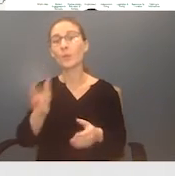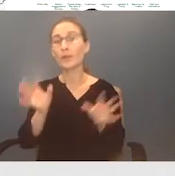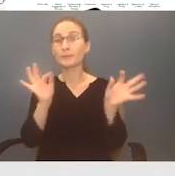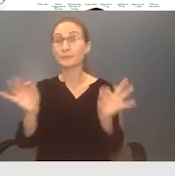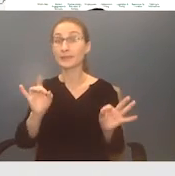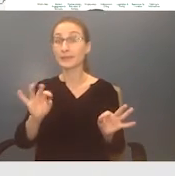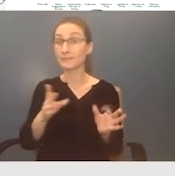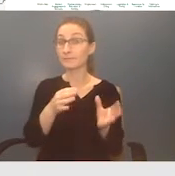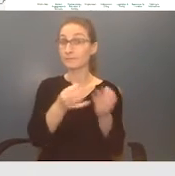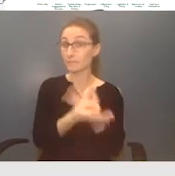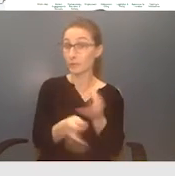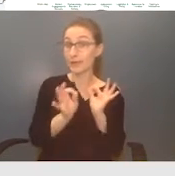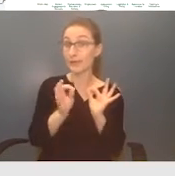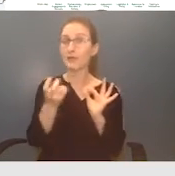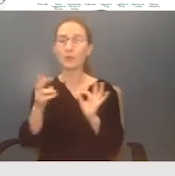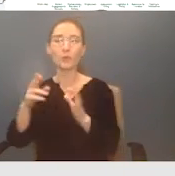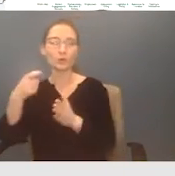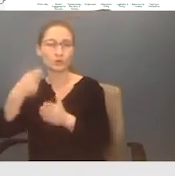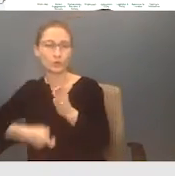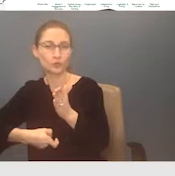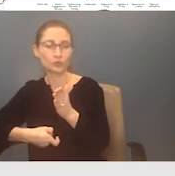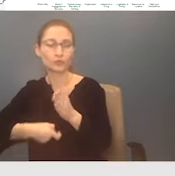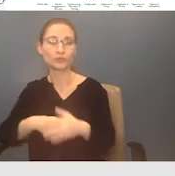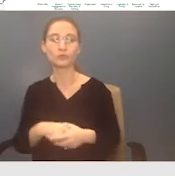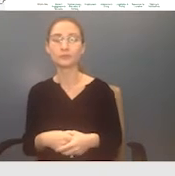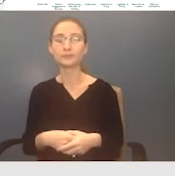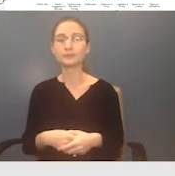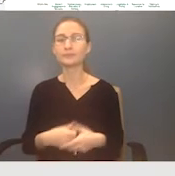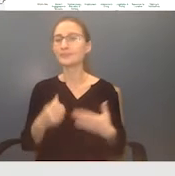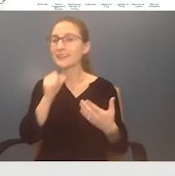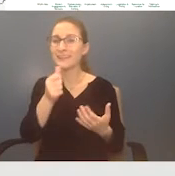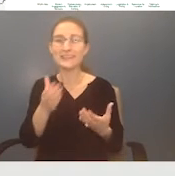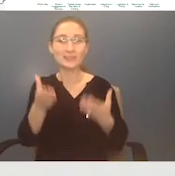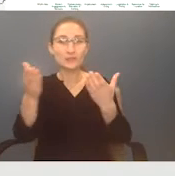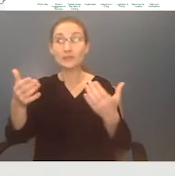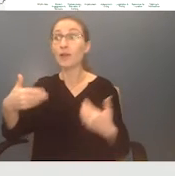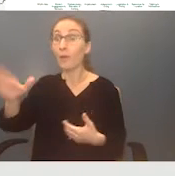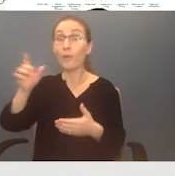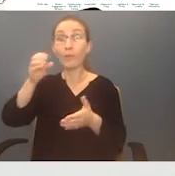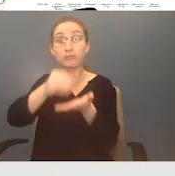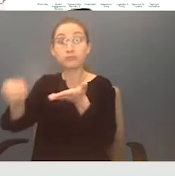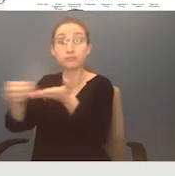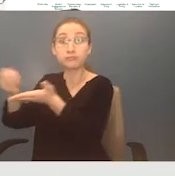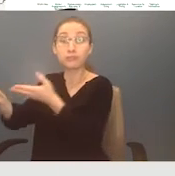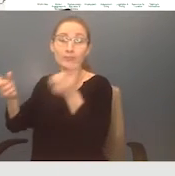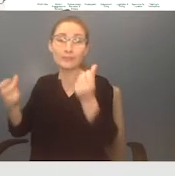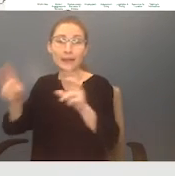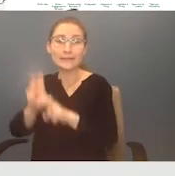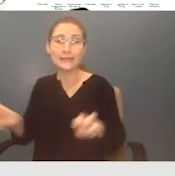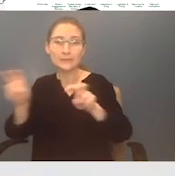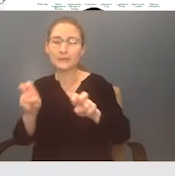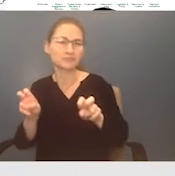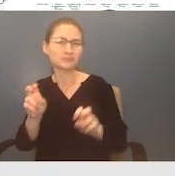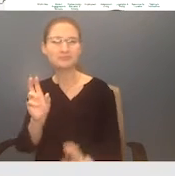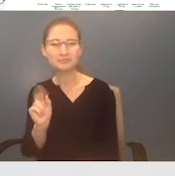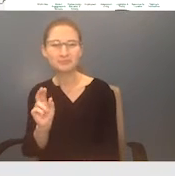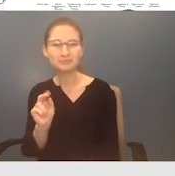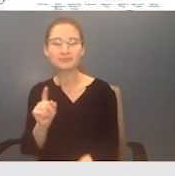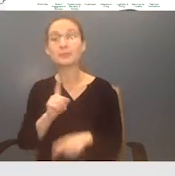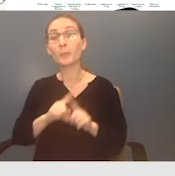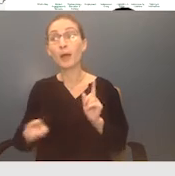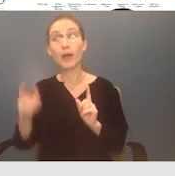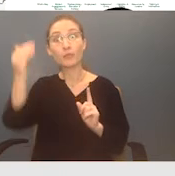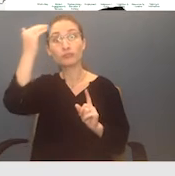resource is free or for purchase. And we're not suggesting that families need to be purchasing any assessments, but just knowing what's available